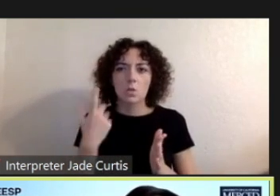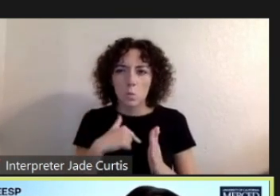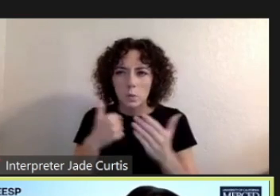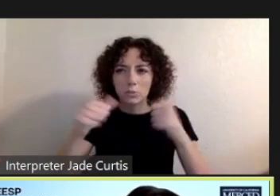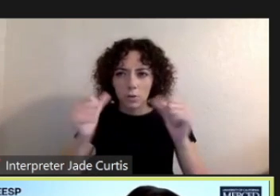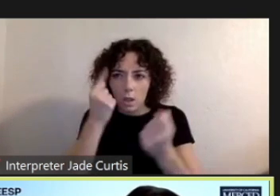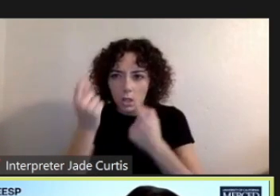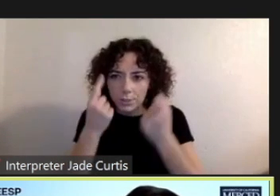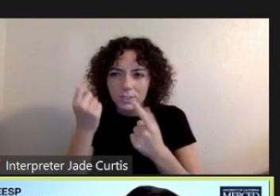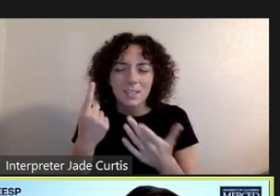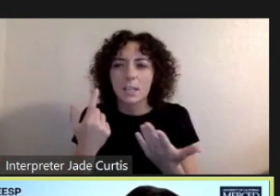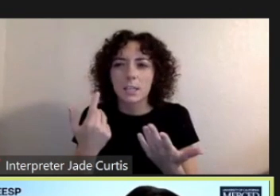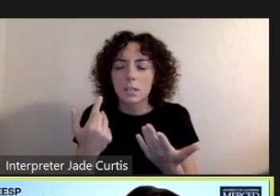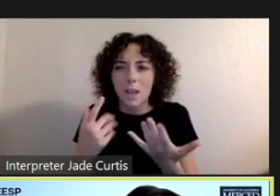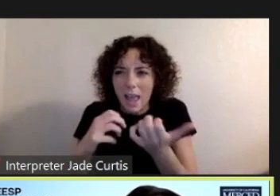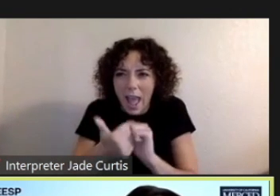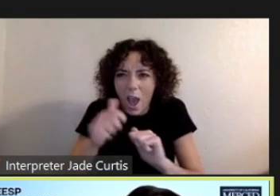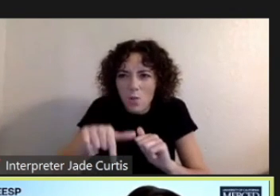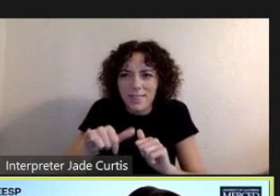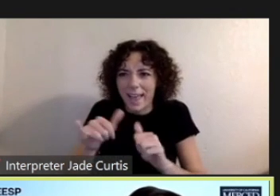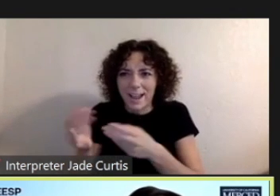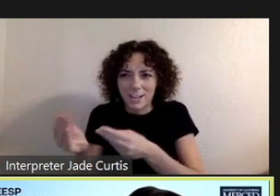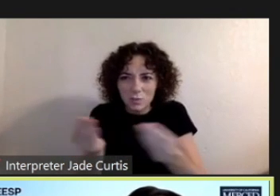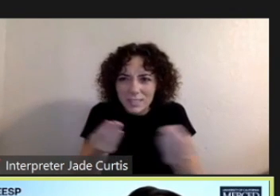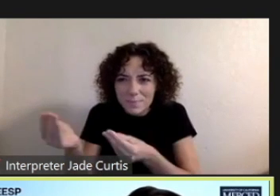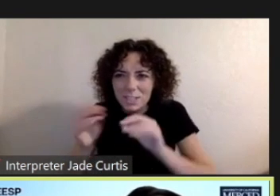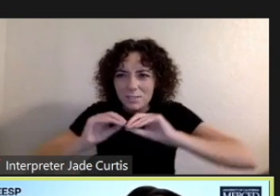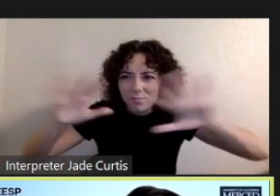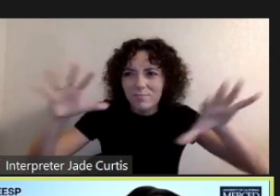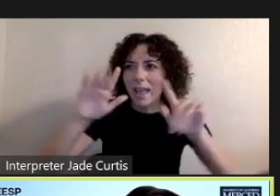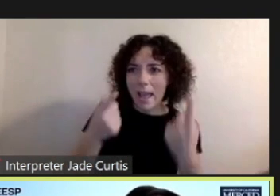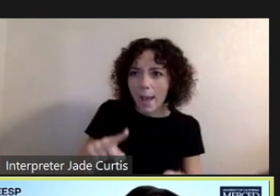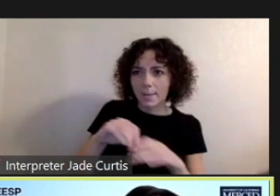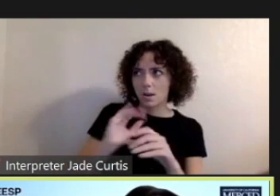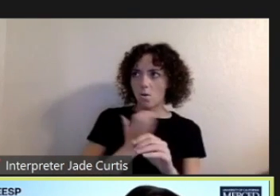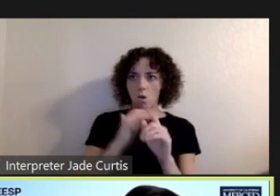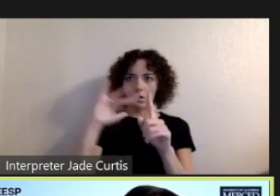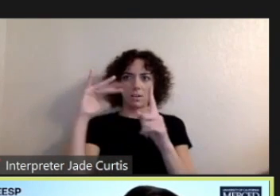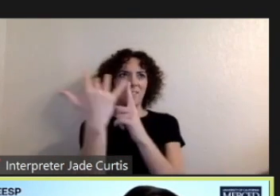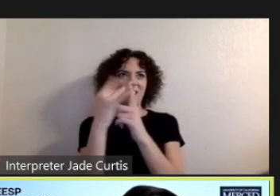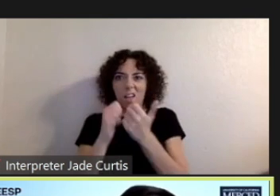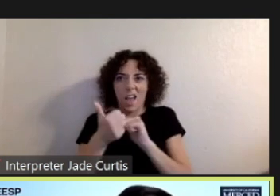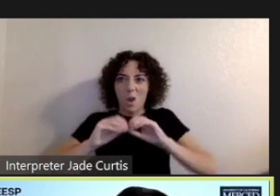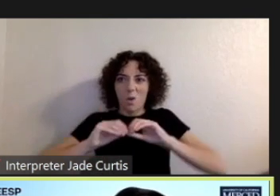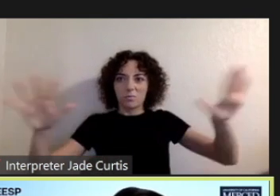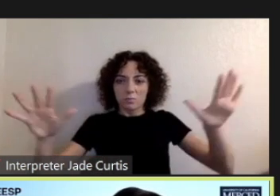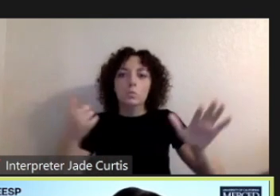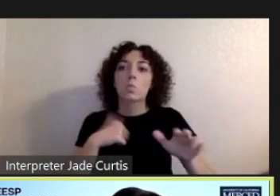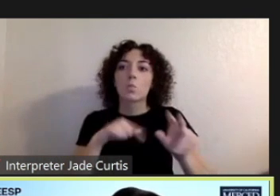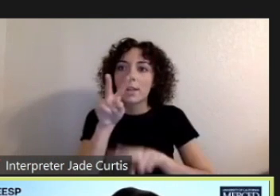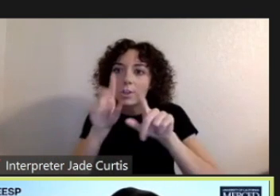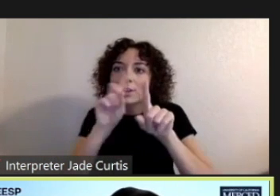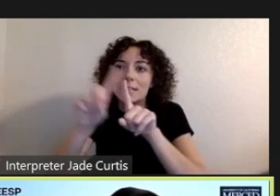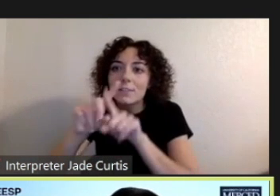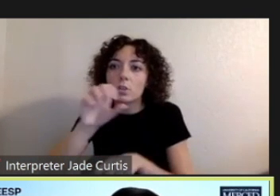understand how this transmission happens in our environments, we can look at these different surface properties